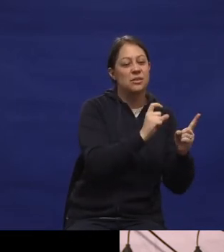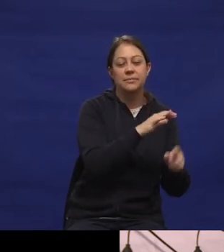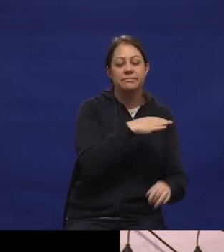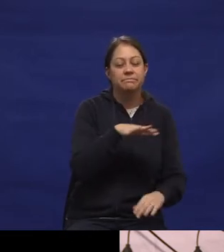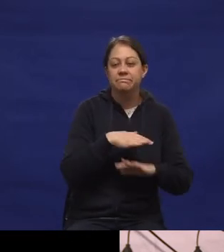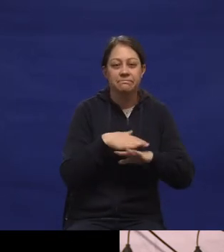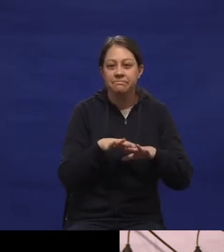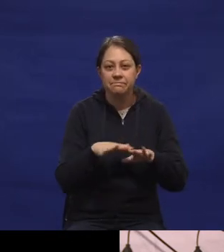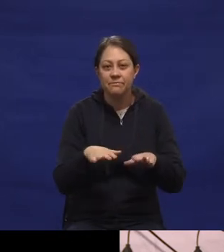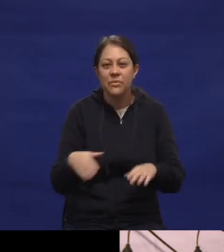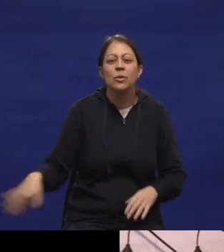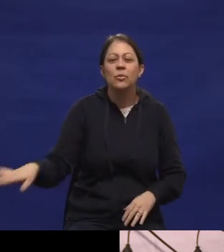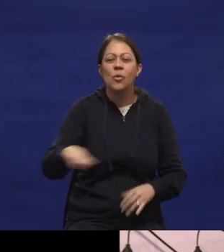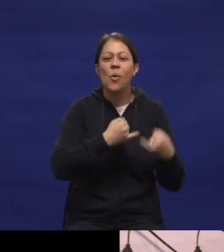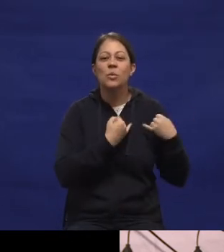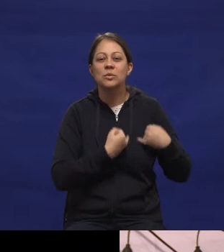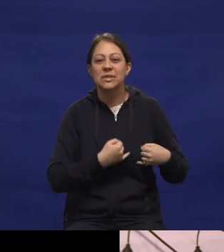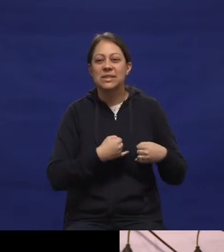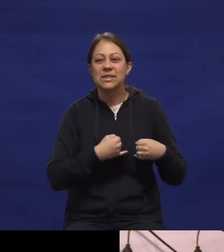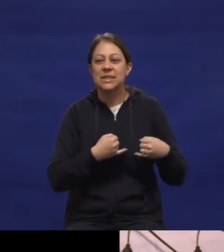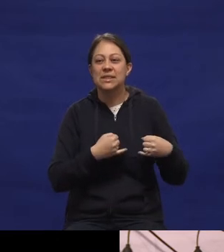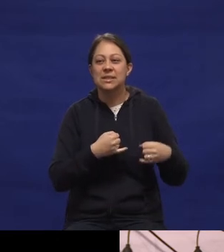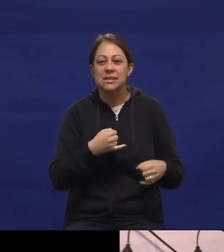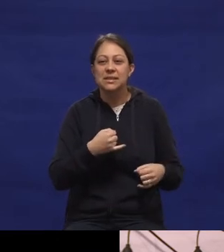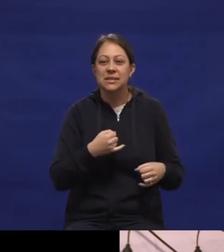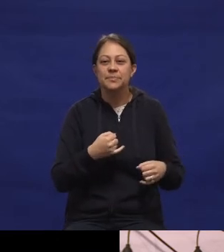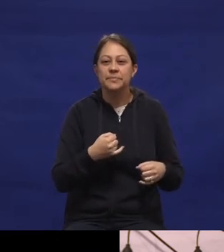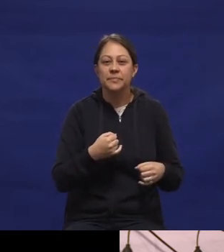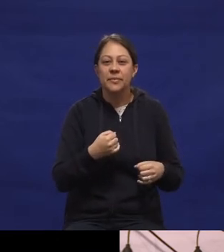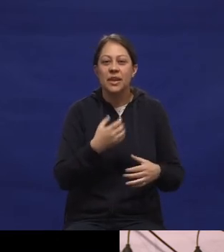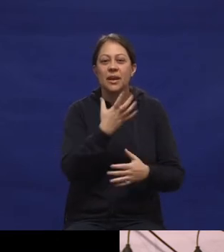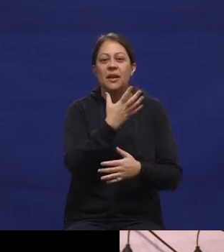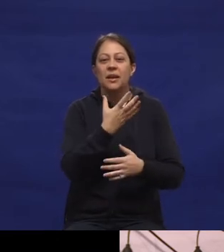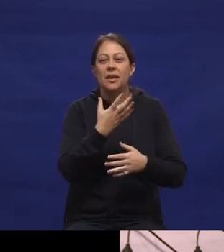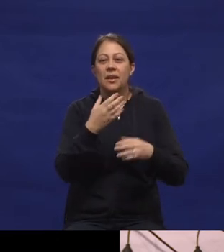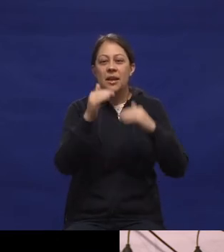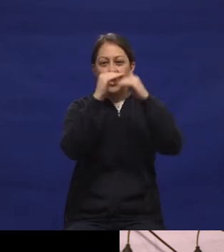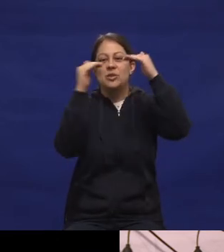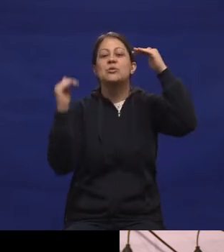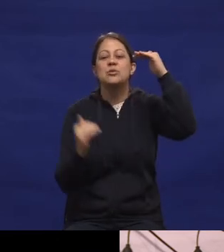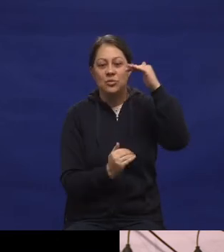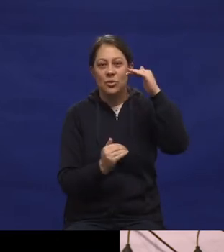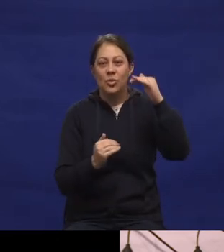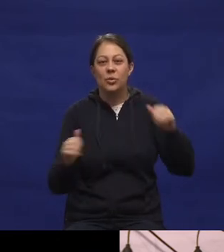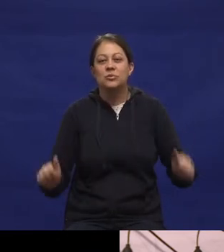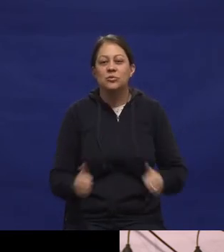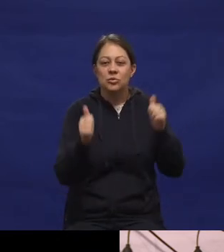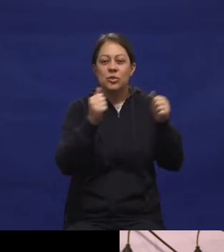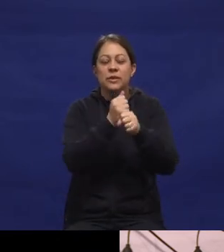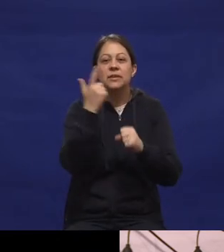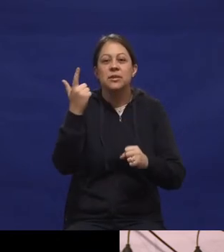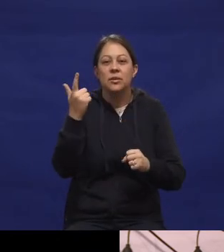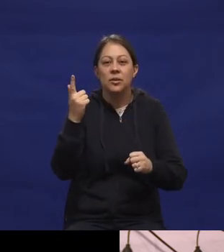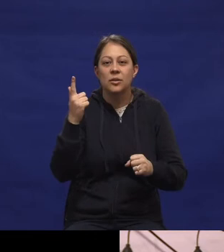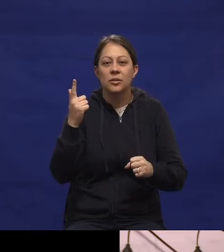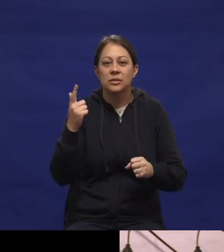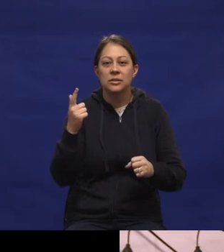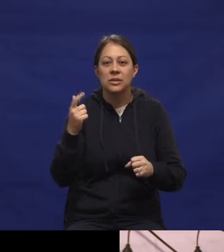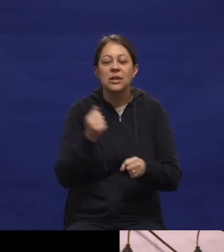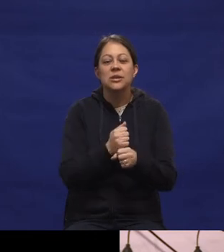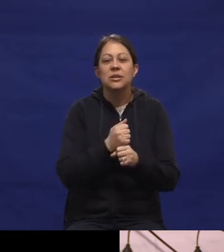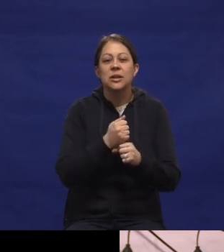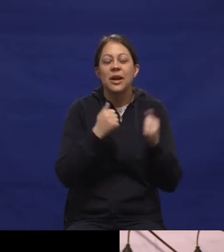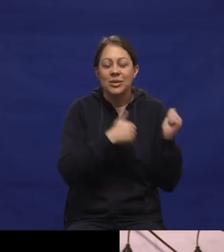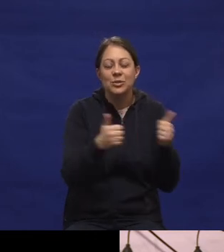we've all sinned and we've all fallen short of the glory of God. But the good news of Jesus is that anyone who